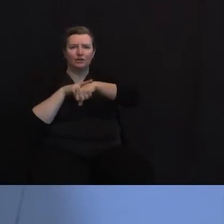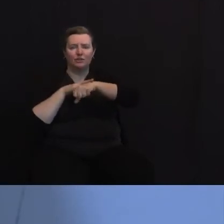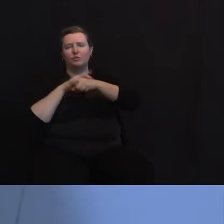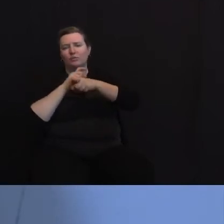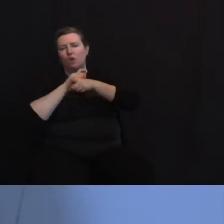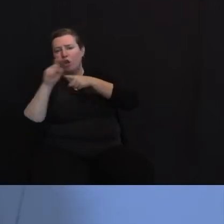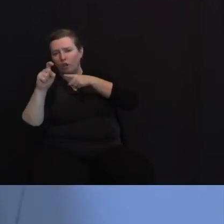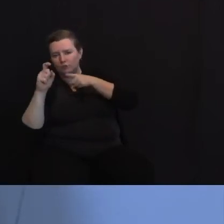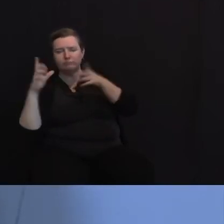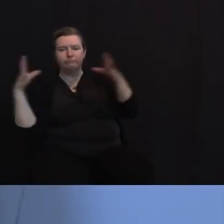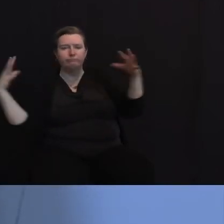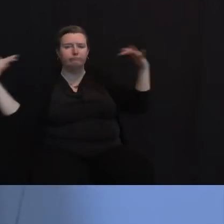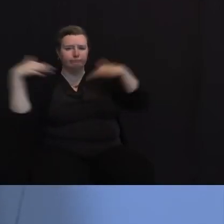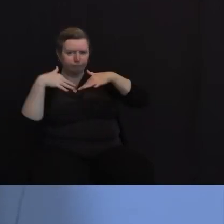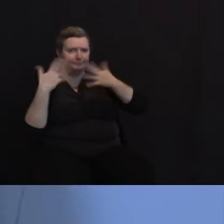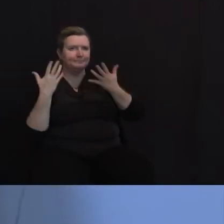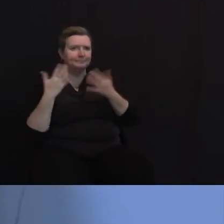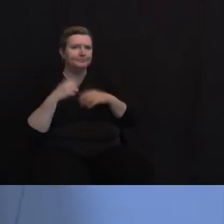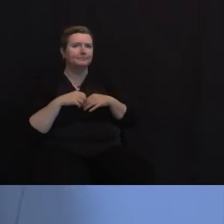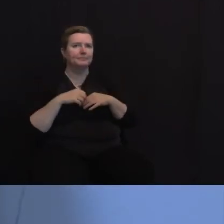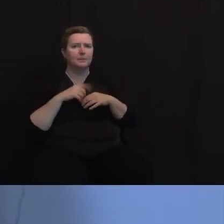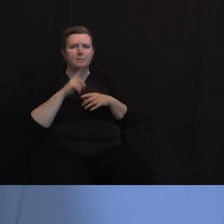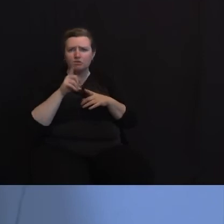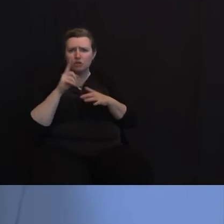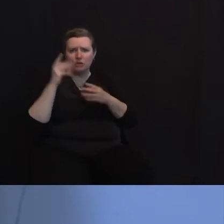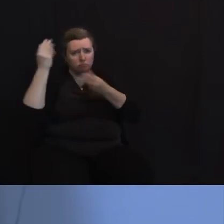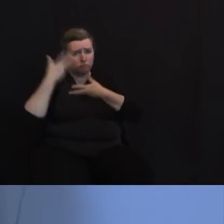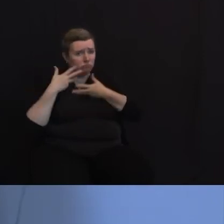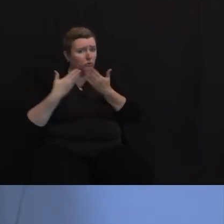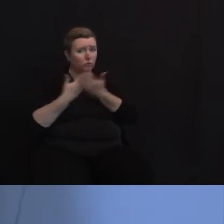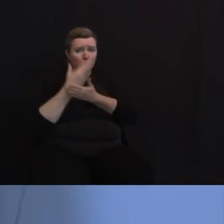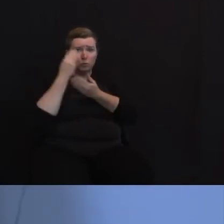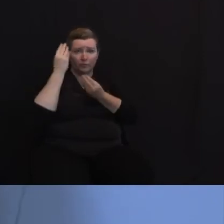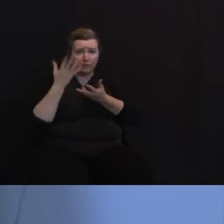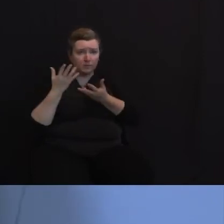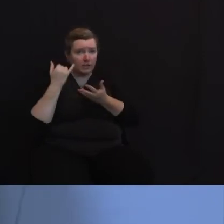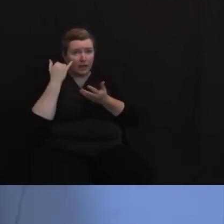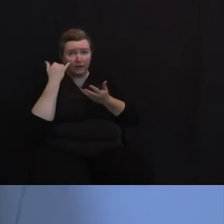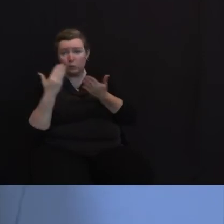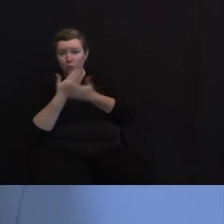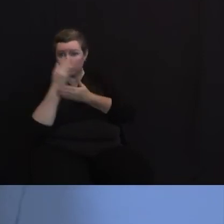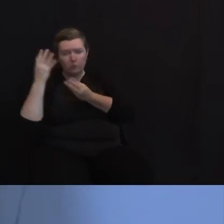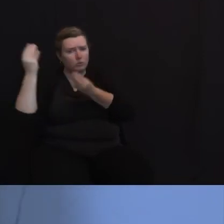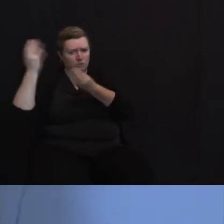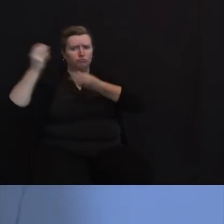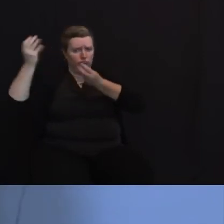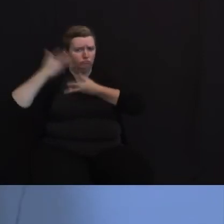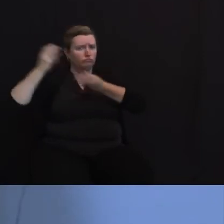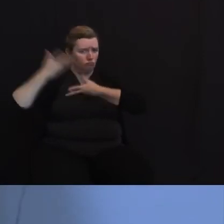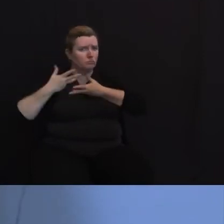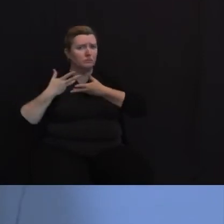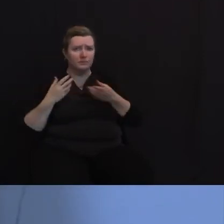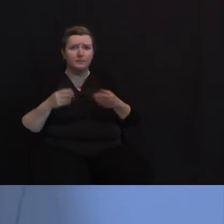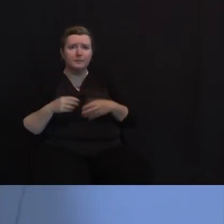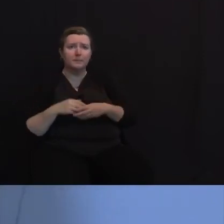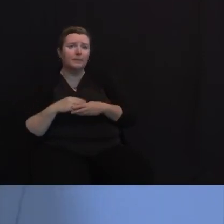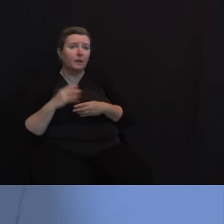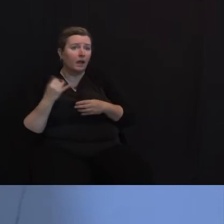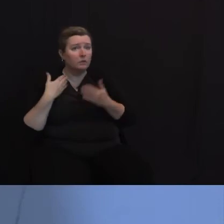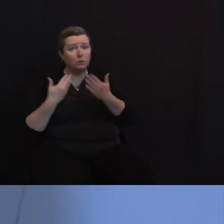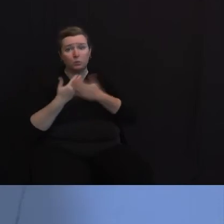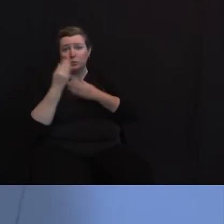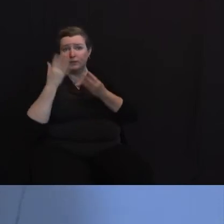team, to ensure that we had the most relevant information. So if that changes, and to the governor's point, as the days go on, we'll certainly update, but right now there is no